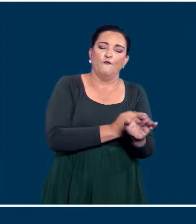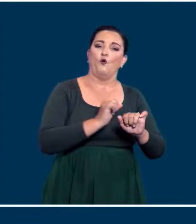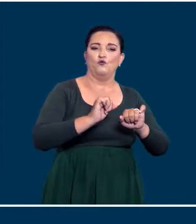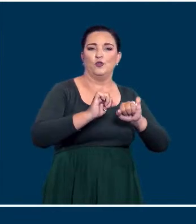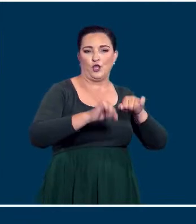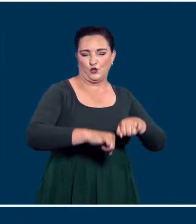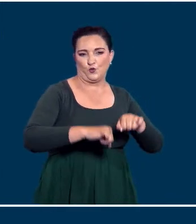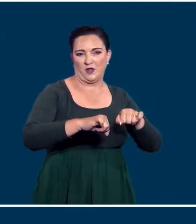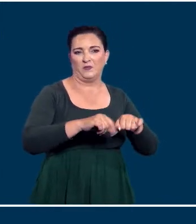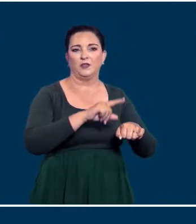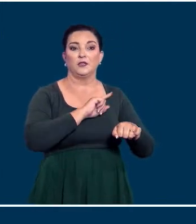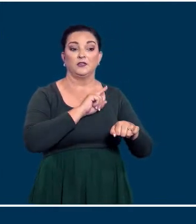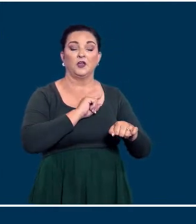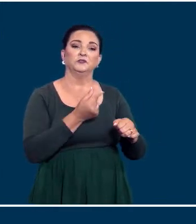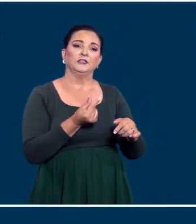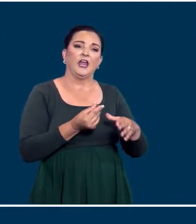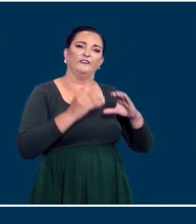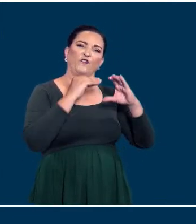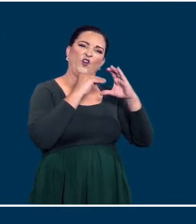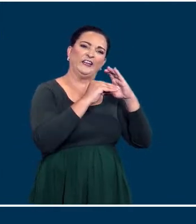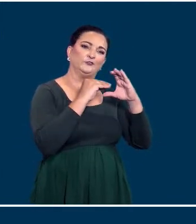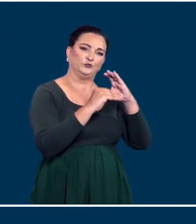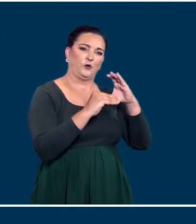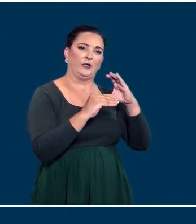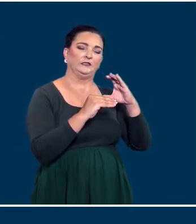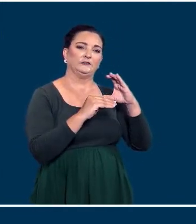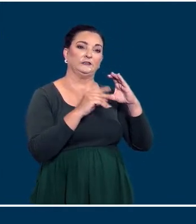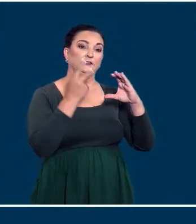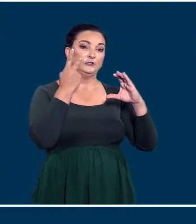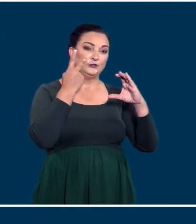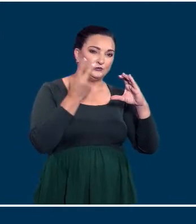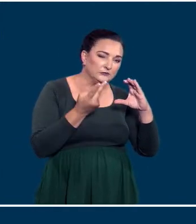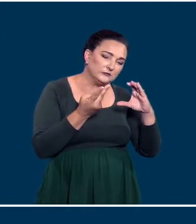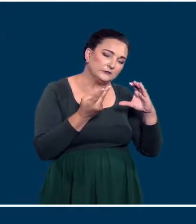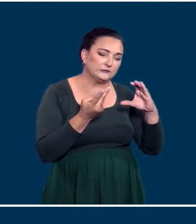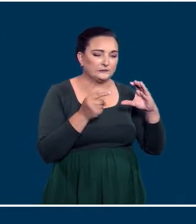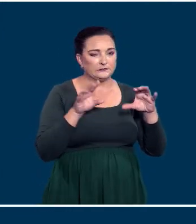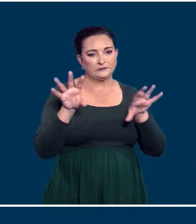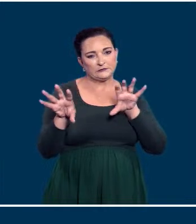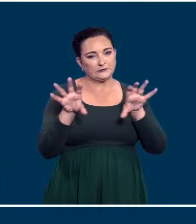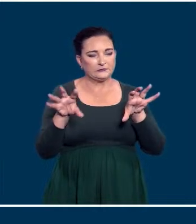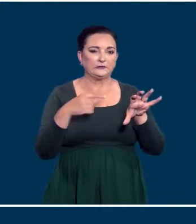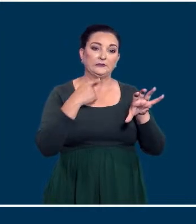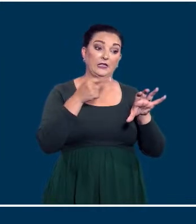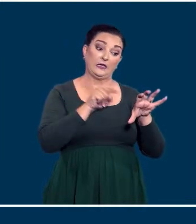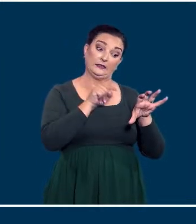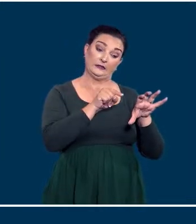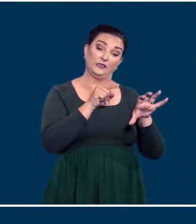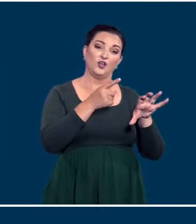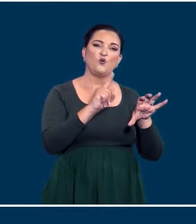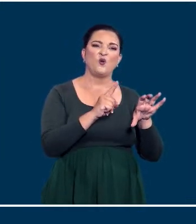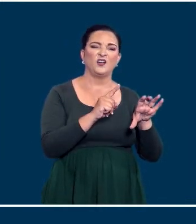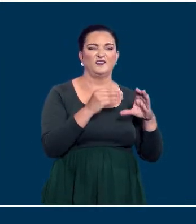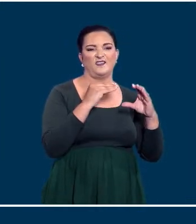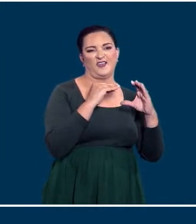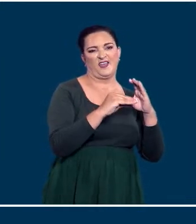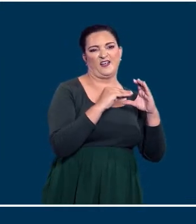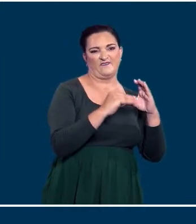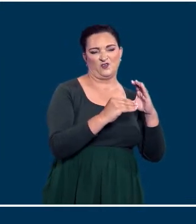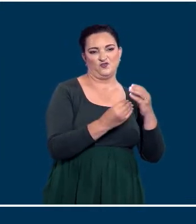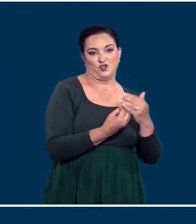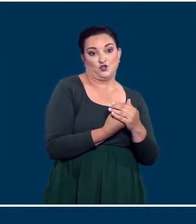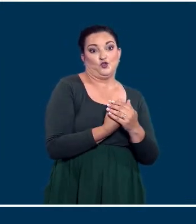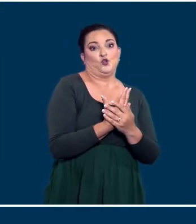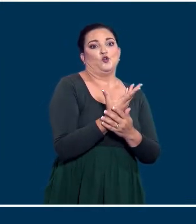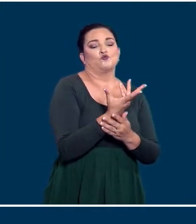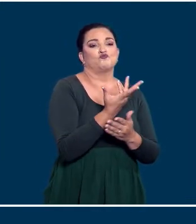a forward view of interest rates, is starting to say that inflation growth, is